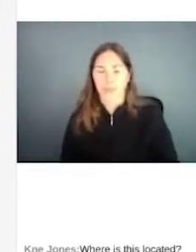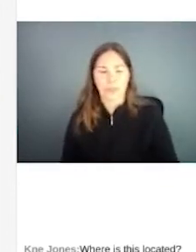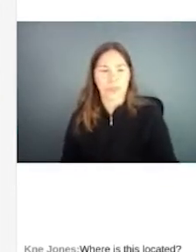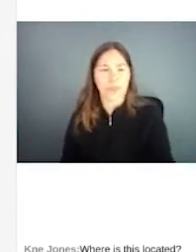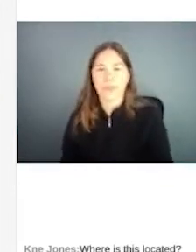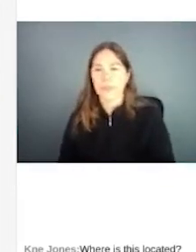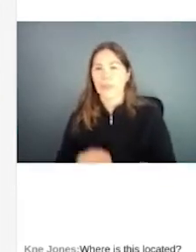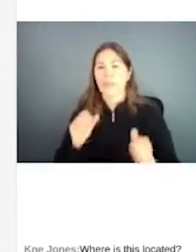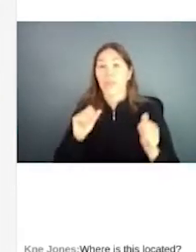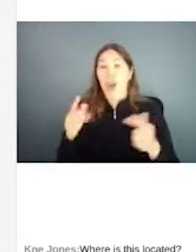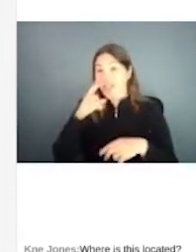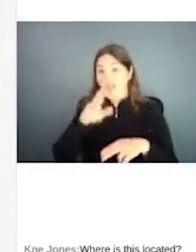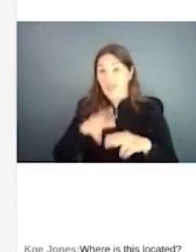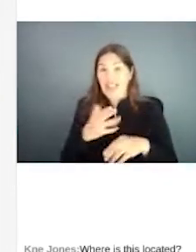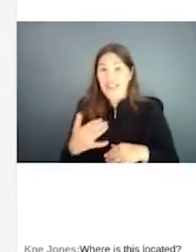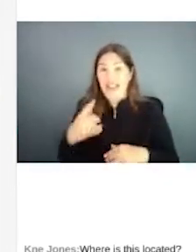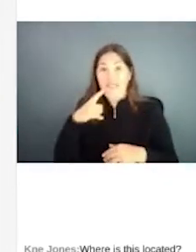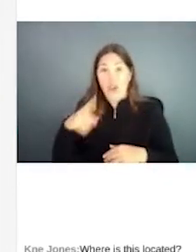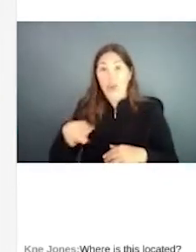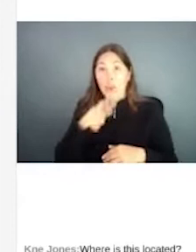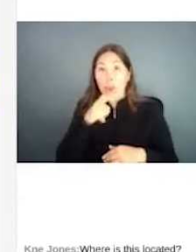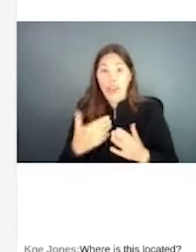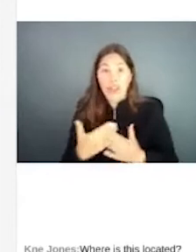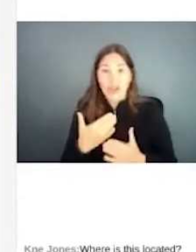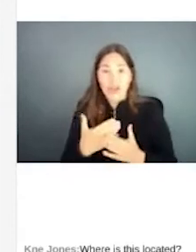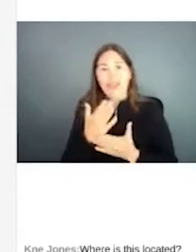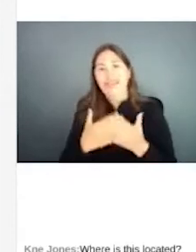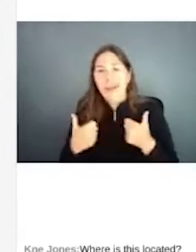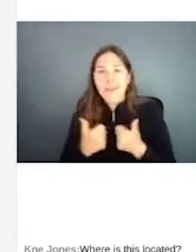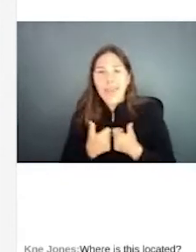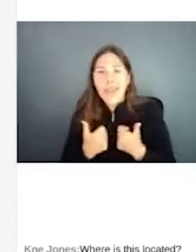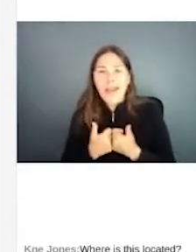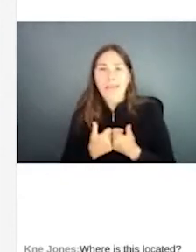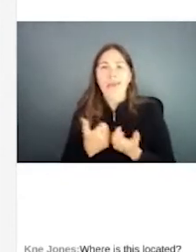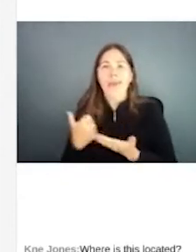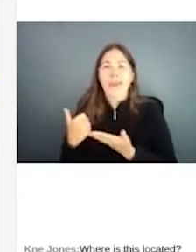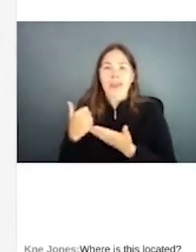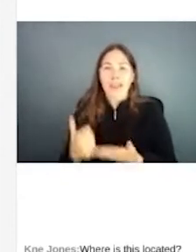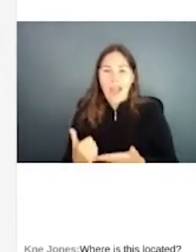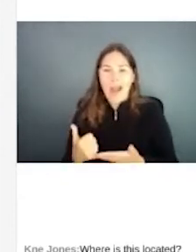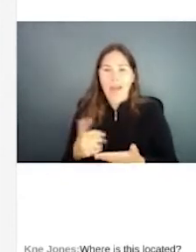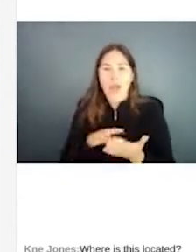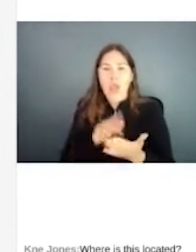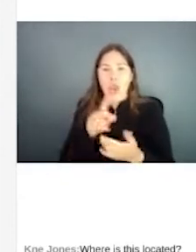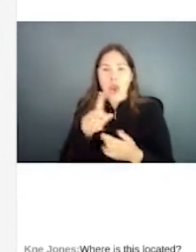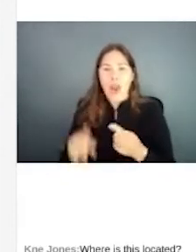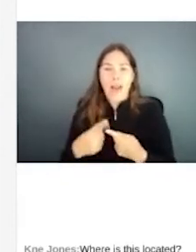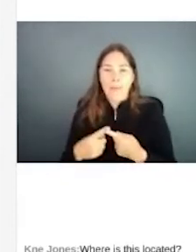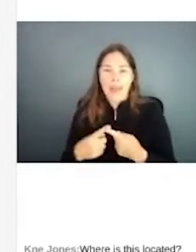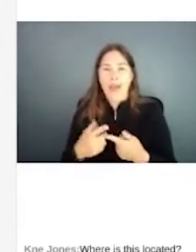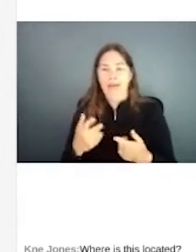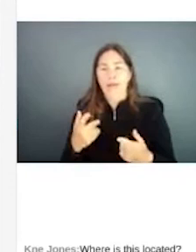Here's all the fun stuff for those of you who are newer, right? The little games to help them learn about character